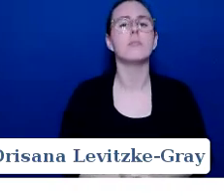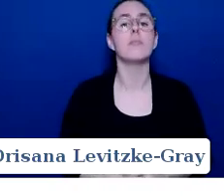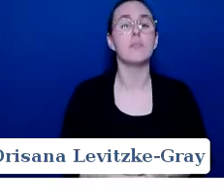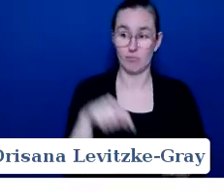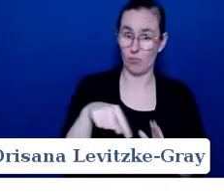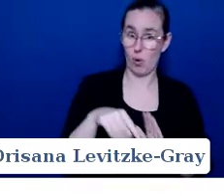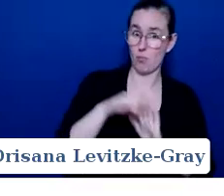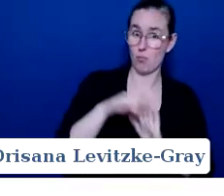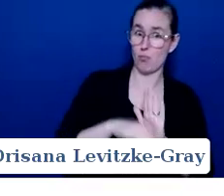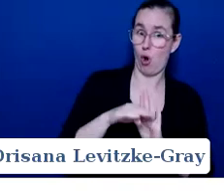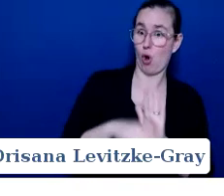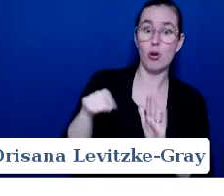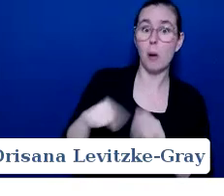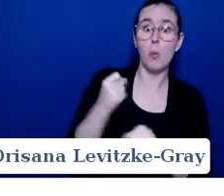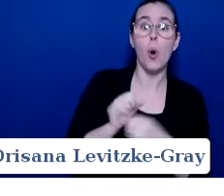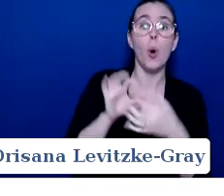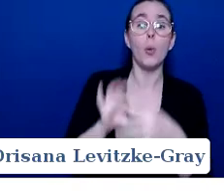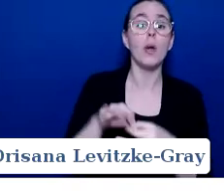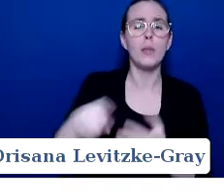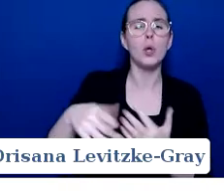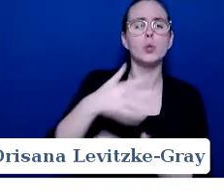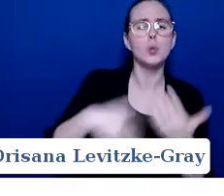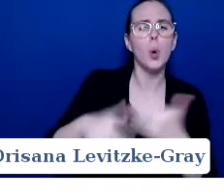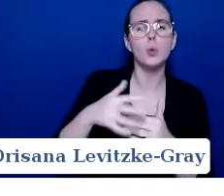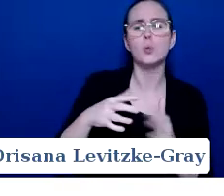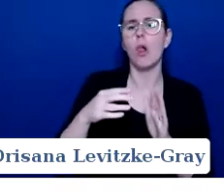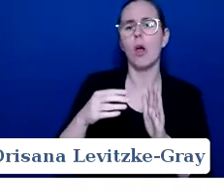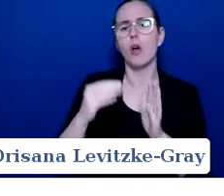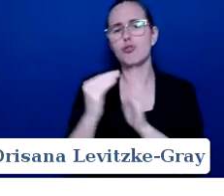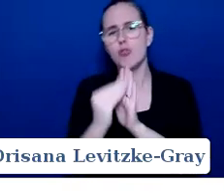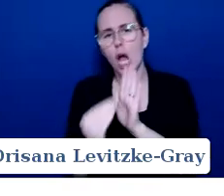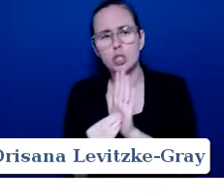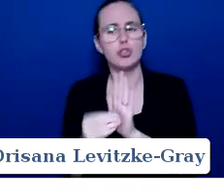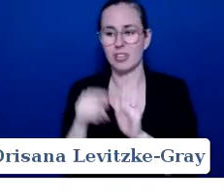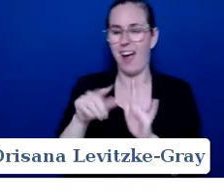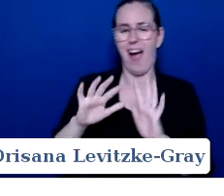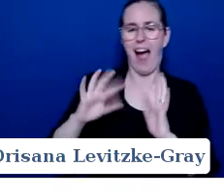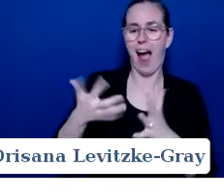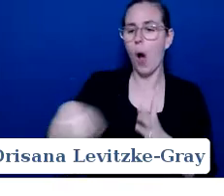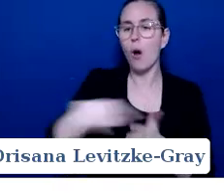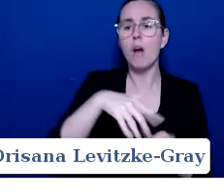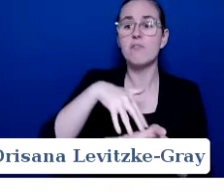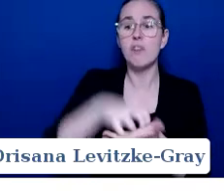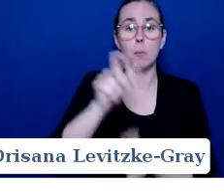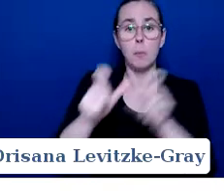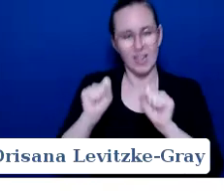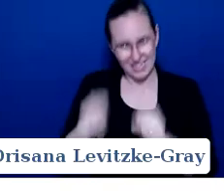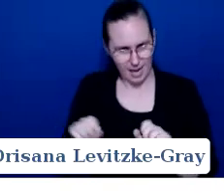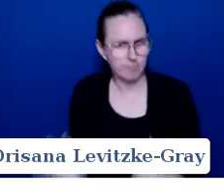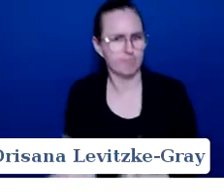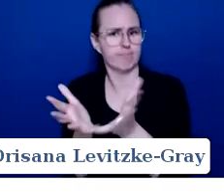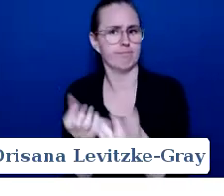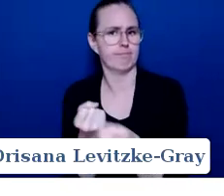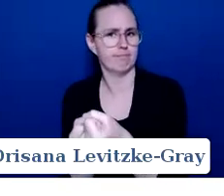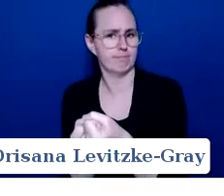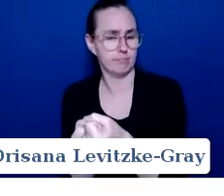the vulnerable population. And so we need to take more into account the needs of persons with